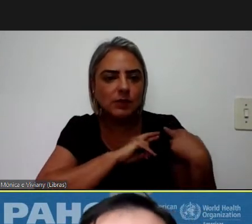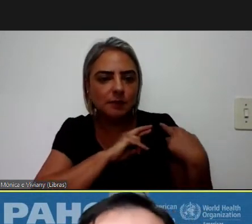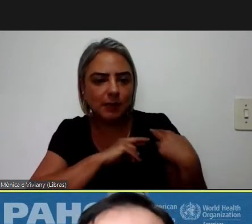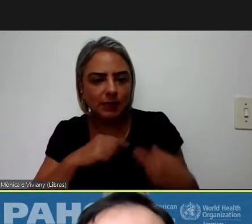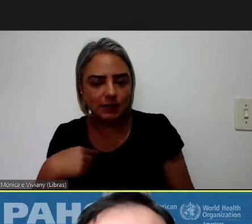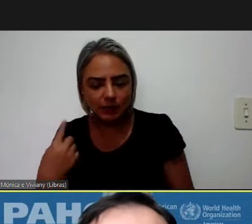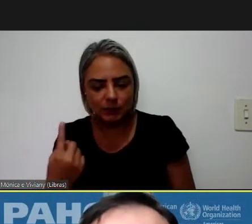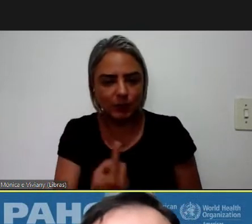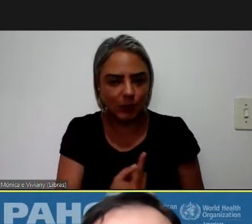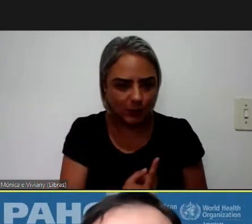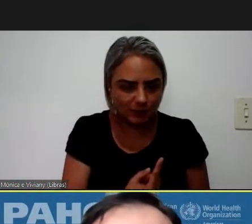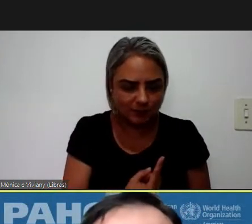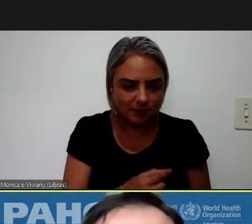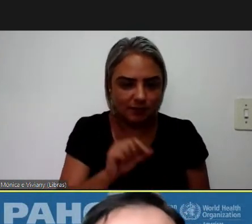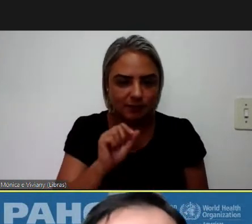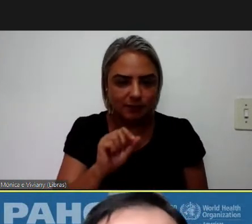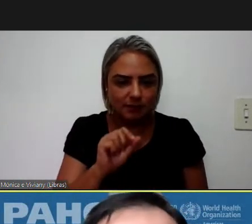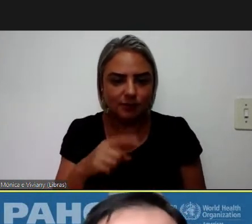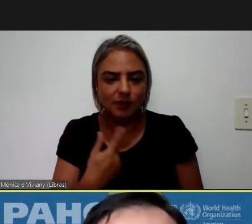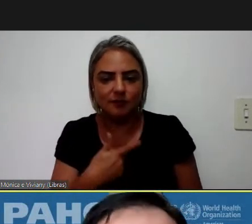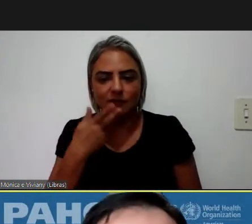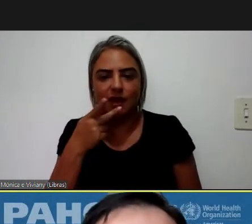how we see that.